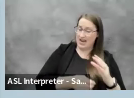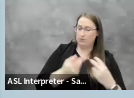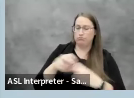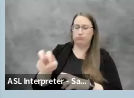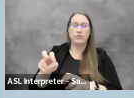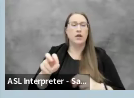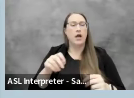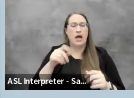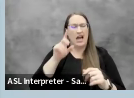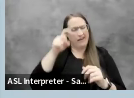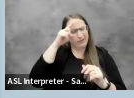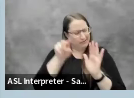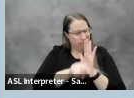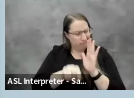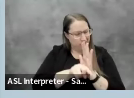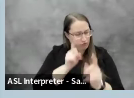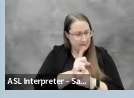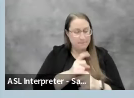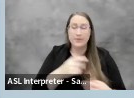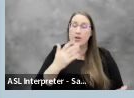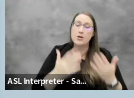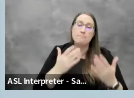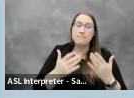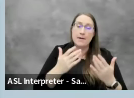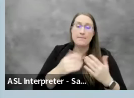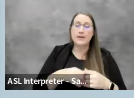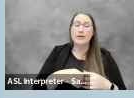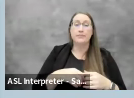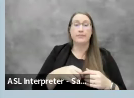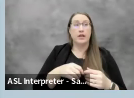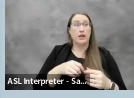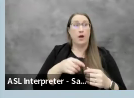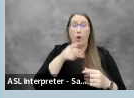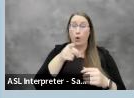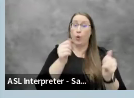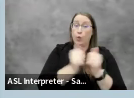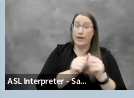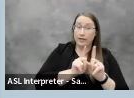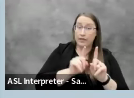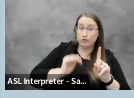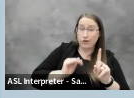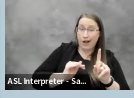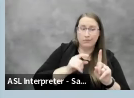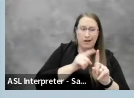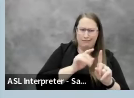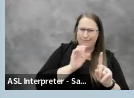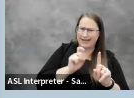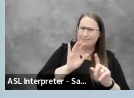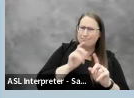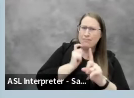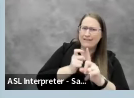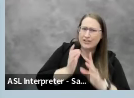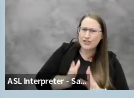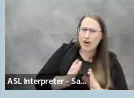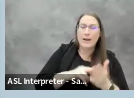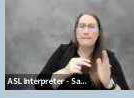horrible pessimists here, so let's say you are with one of your kids and the 2 of you passed away together. Well, by